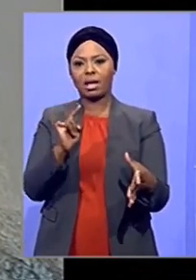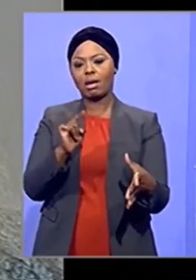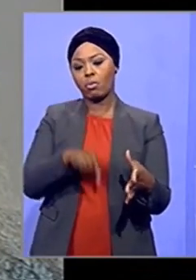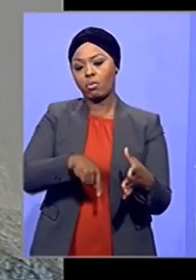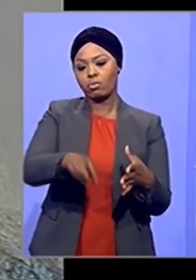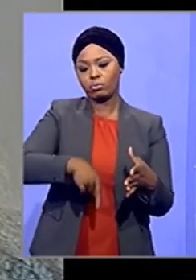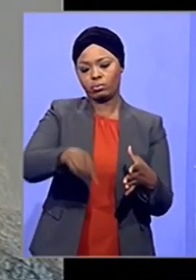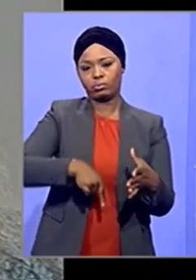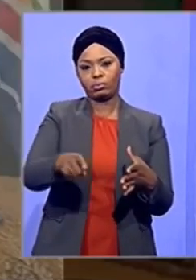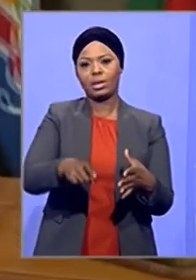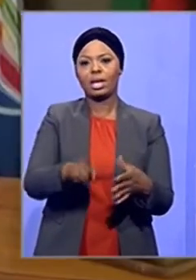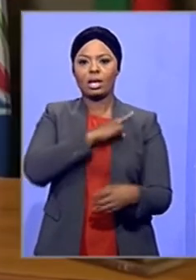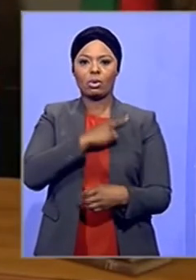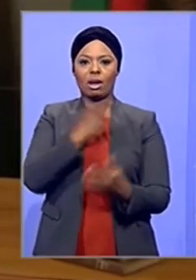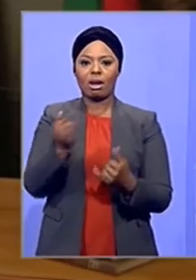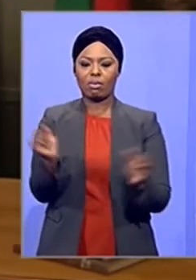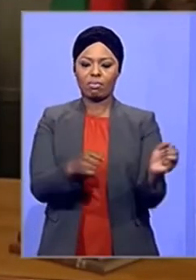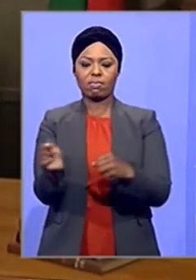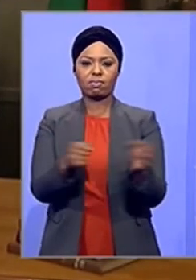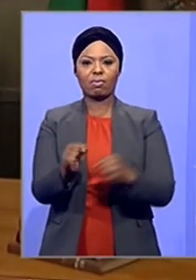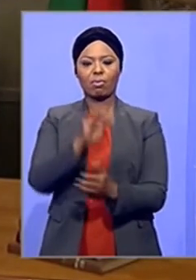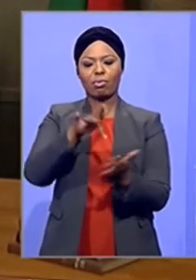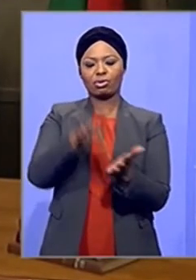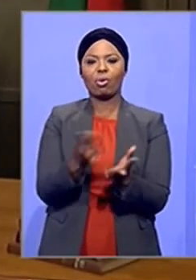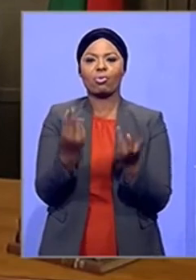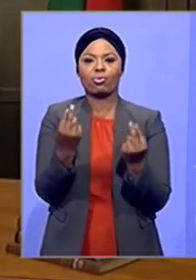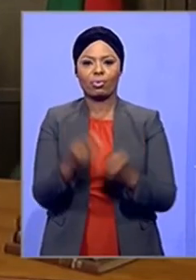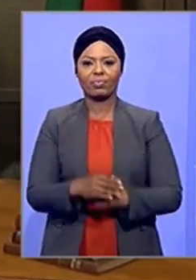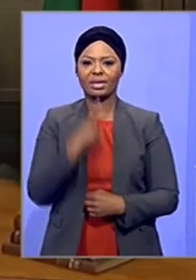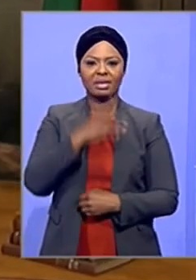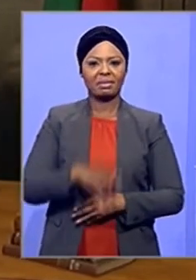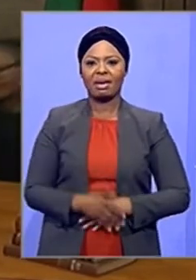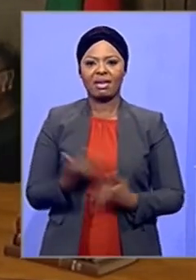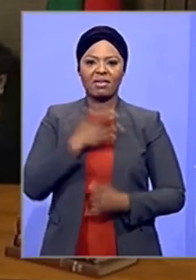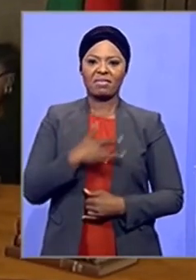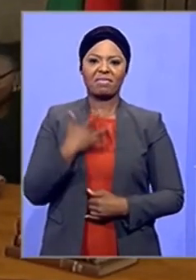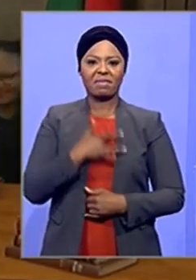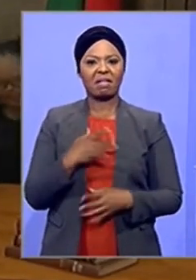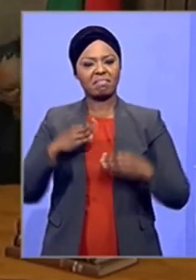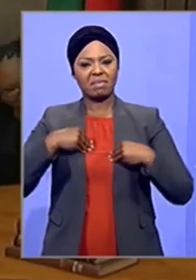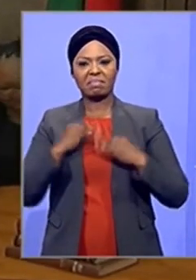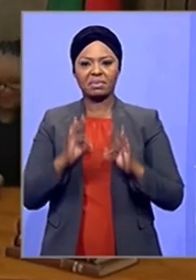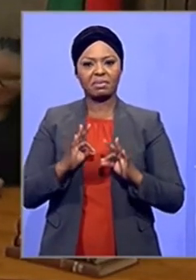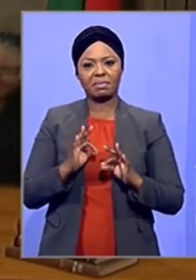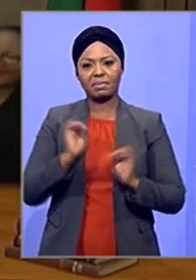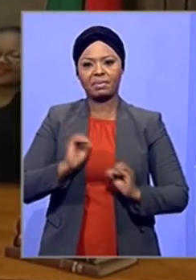eno, mme o begile gore ga sa tlhole a ikutlwa a amogelesegile kwa DA.